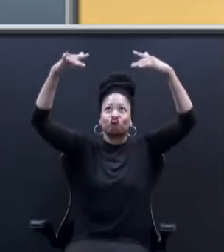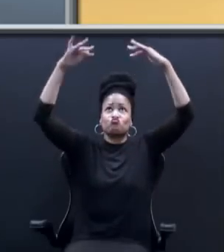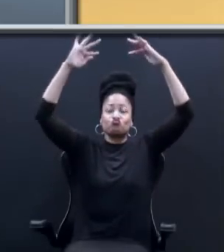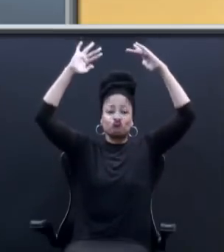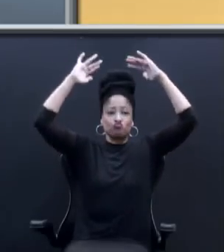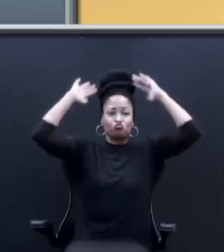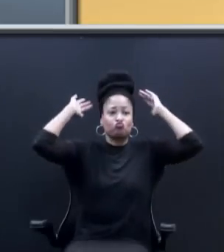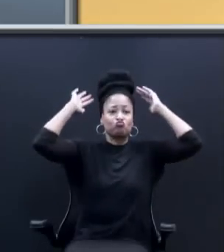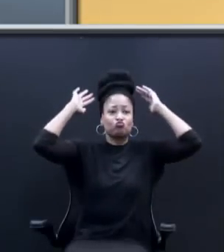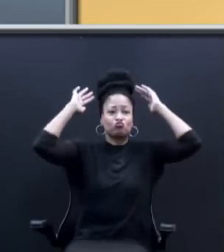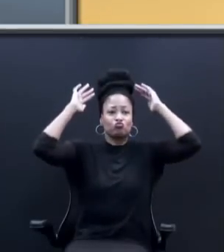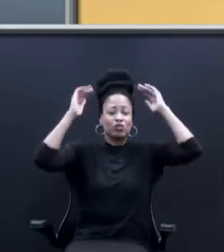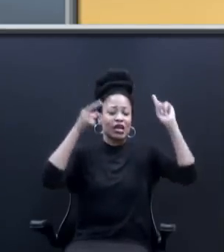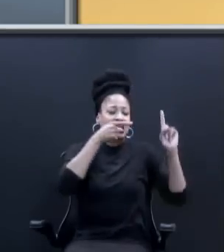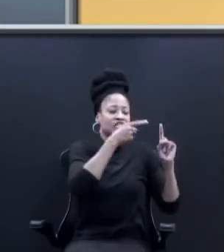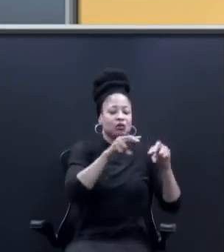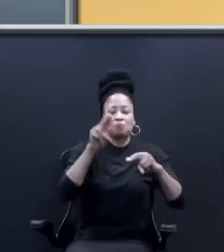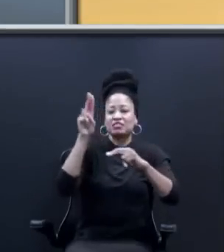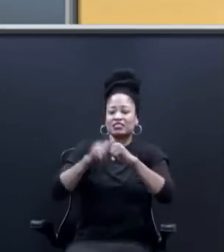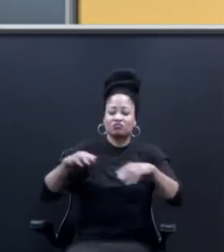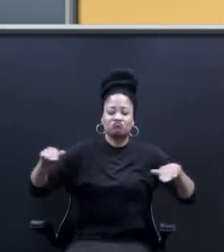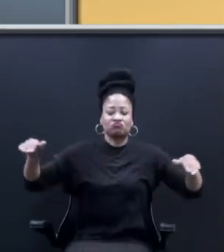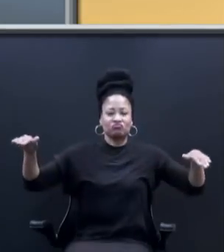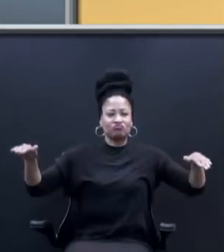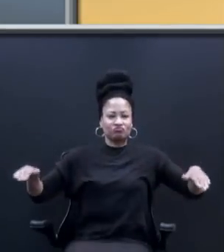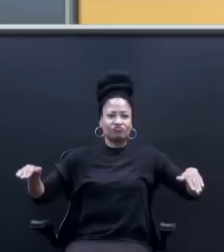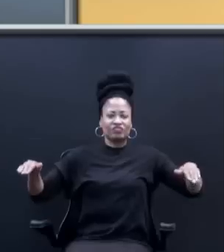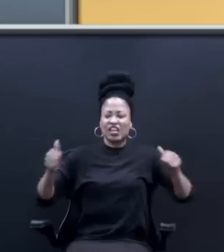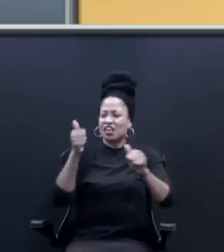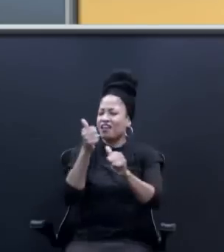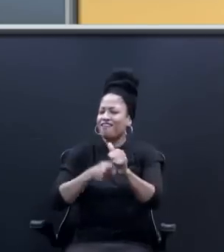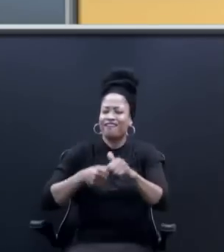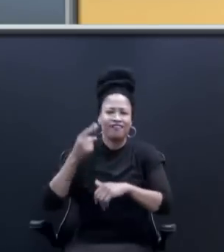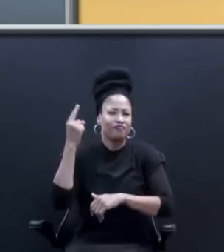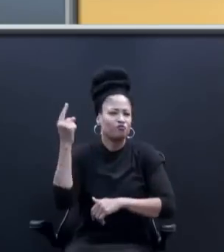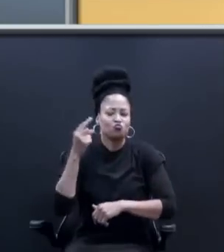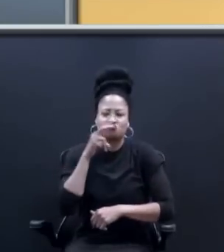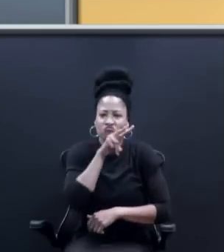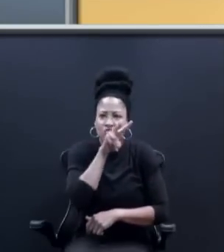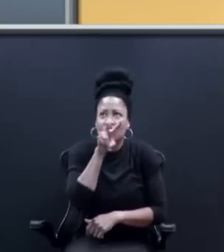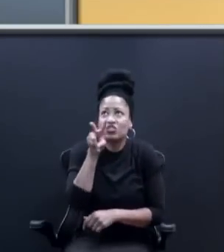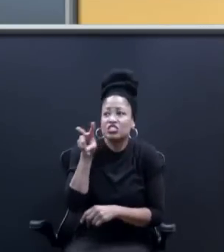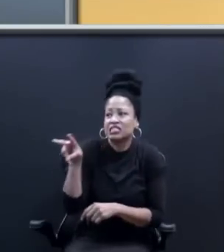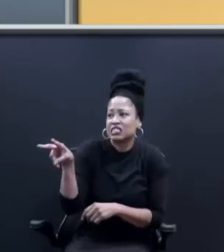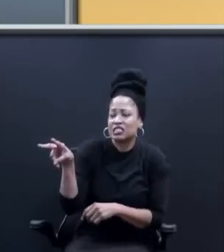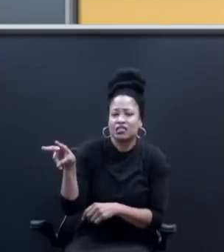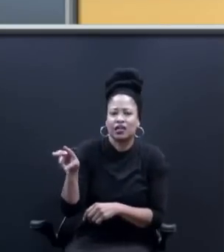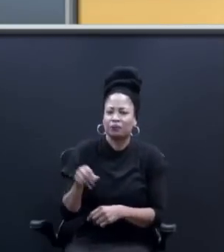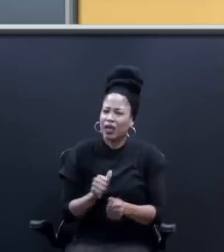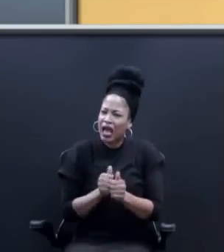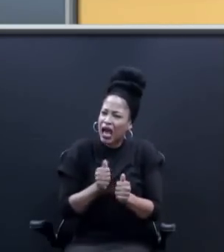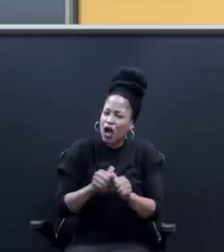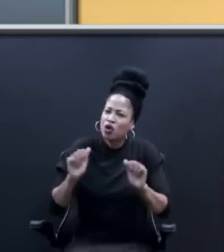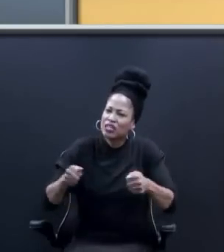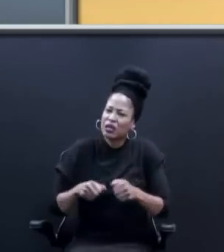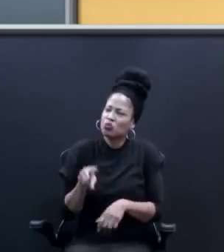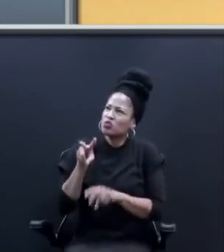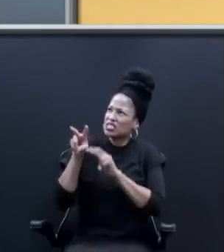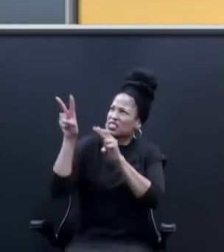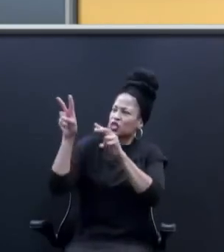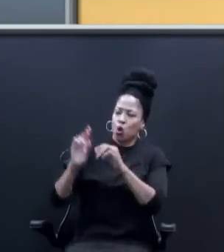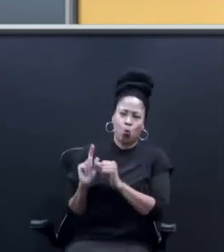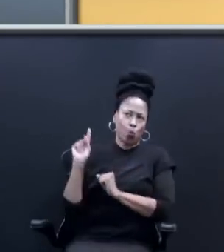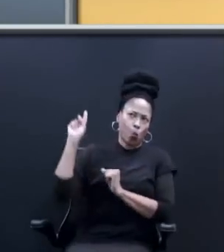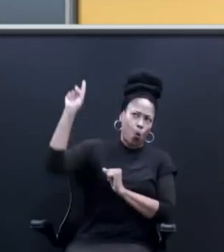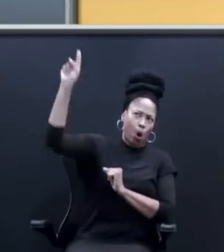on that throne. And everybody on earth going to see him. Brother, how can we see way up in the third heaven? The book say you're going to see him. I